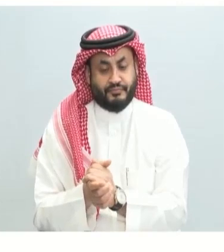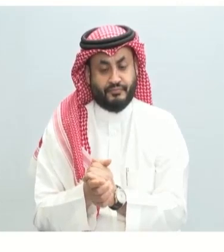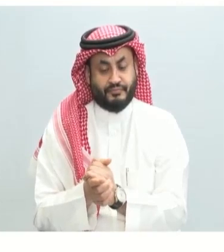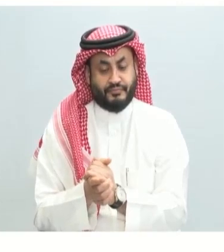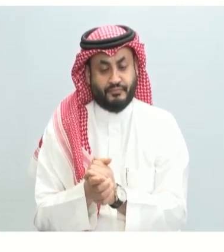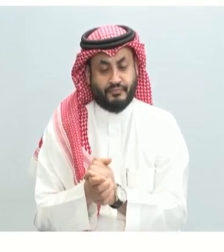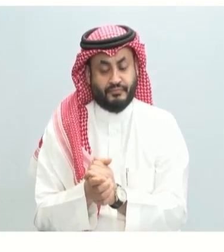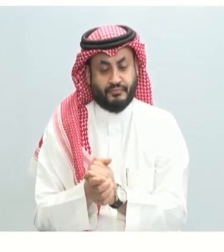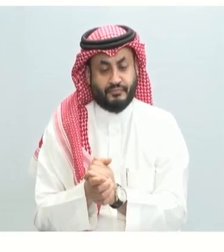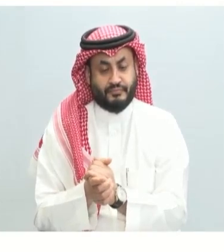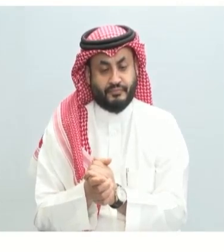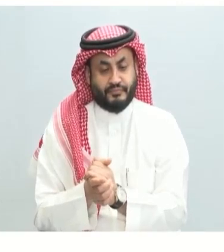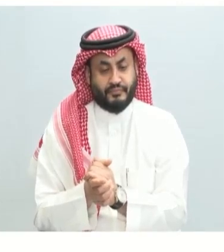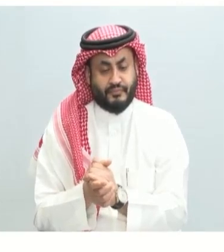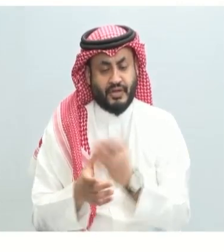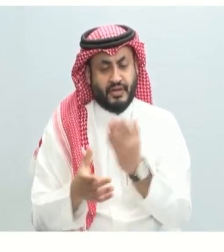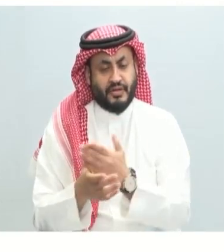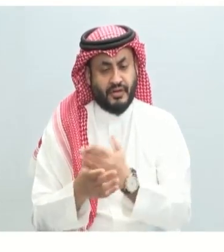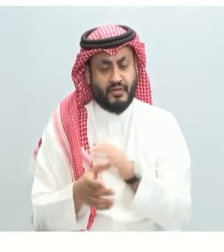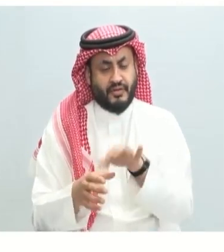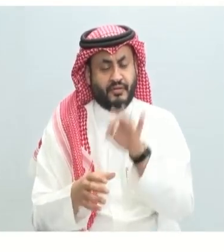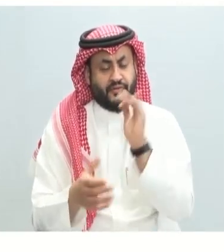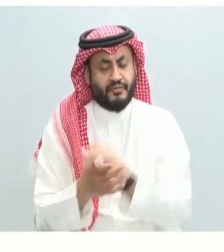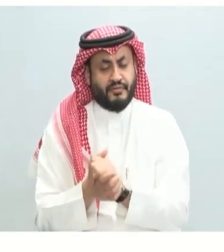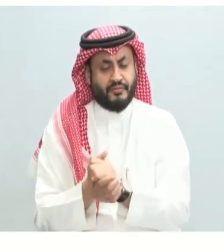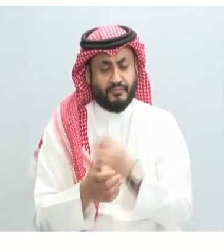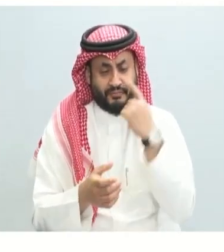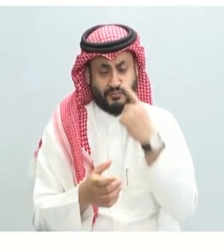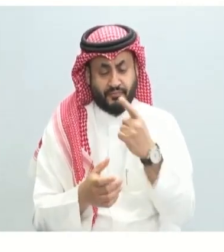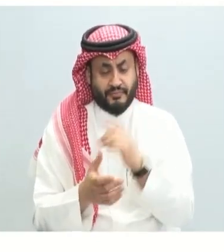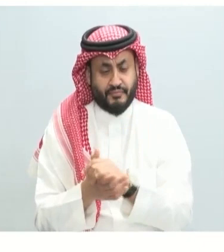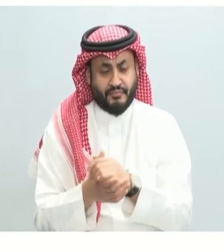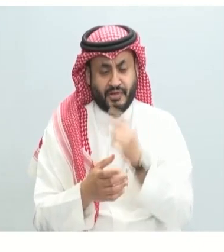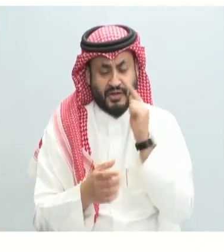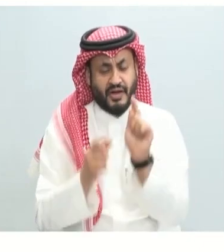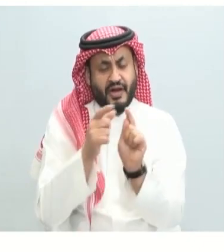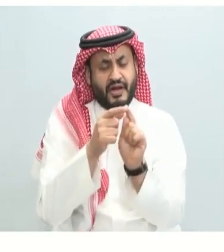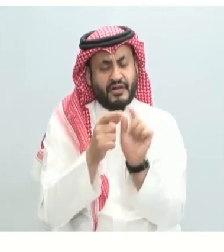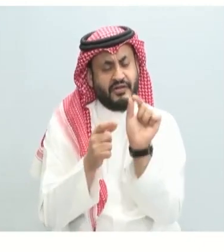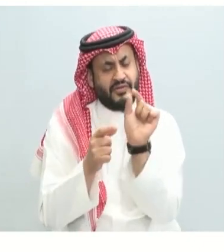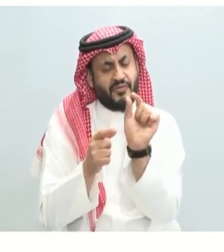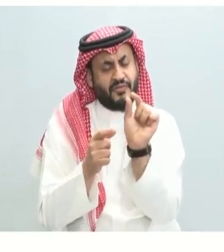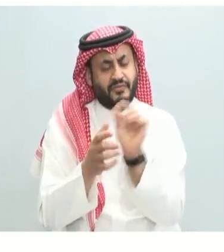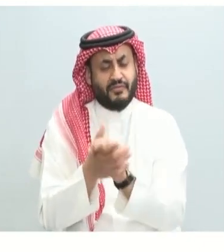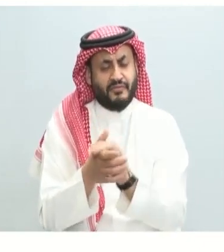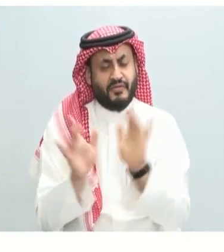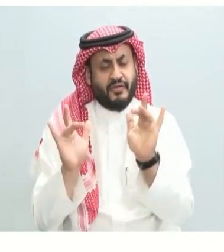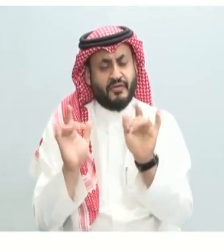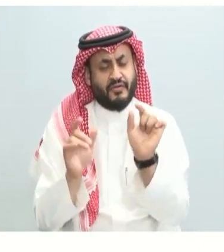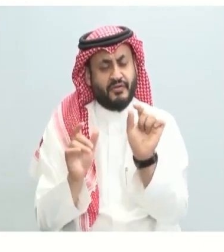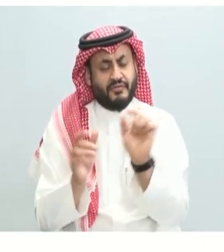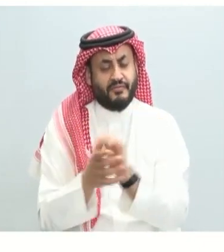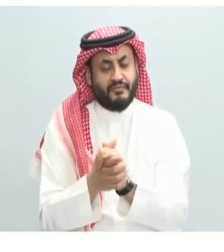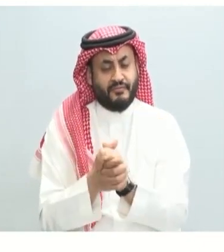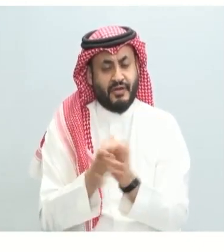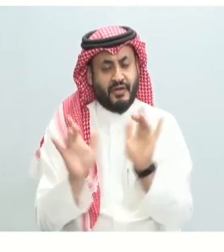word. Why we choose this? Because as you can see on his finger, there is a small, beautiful